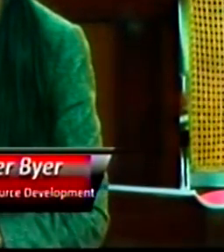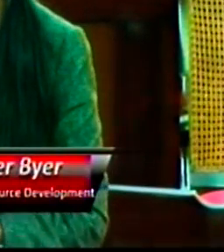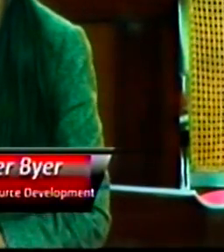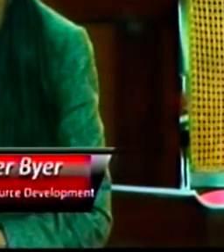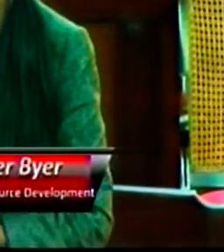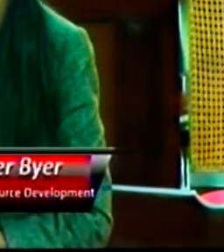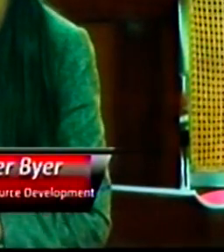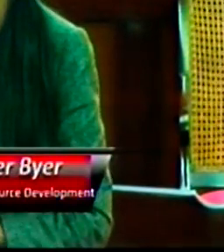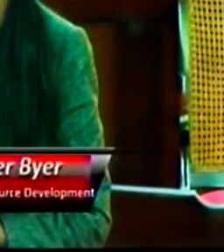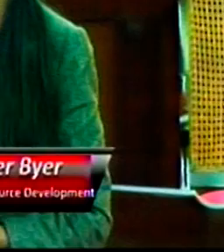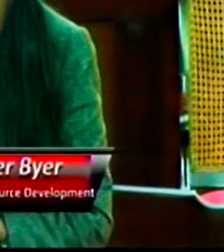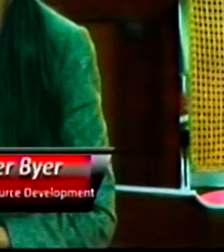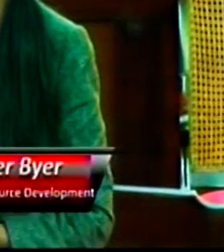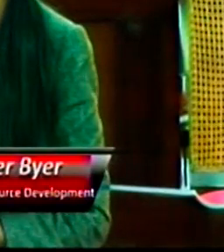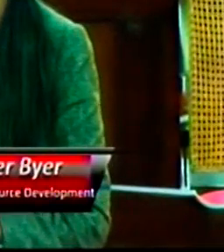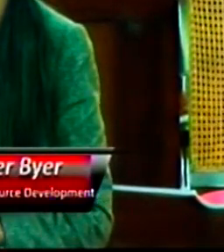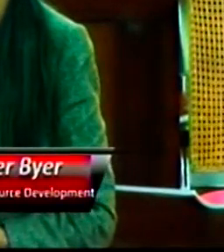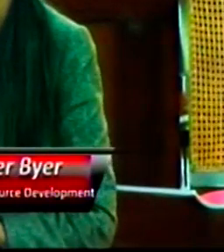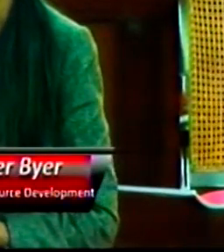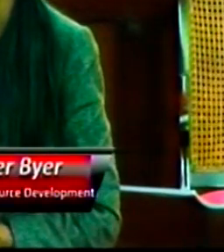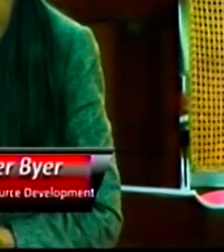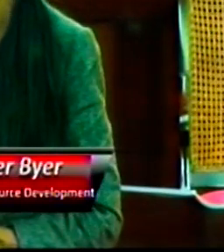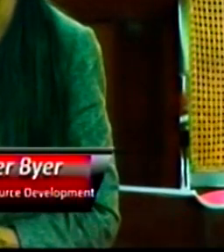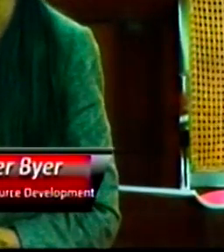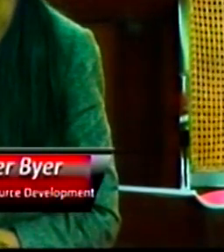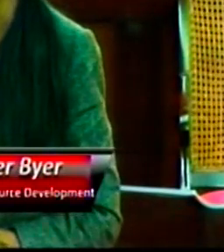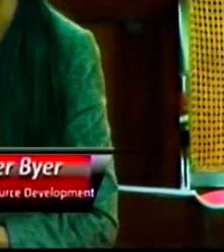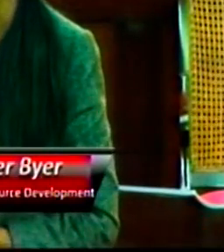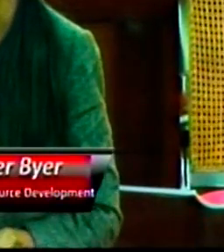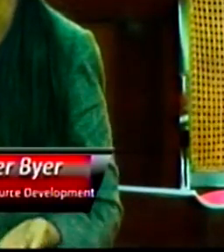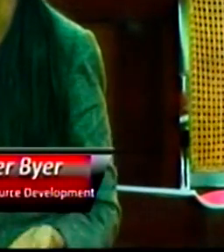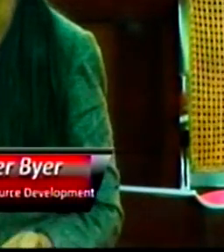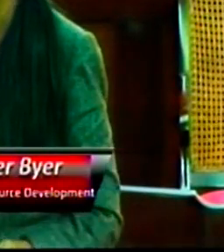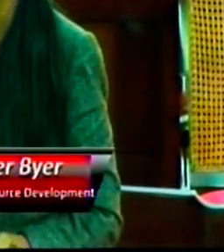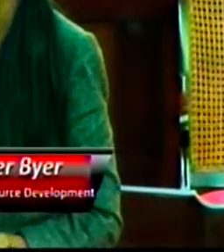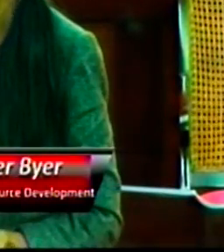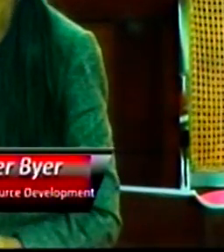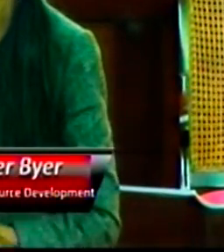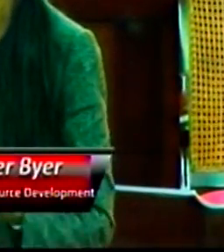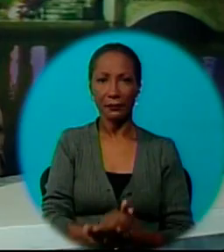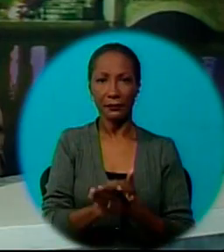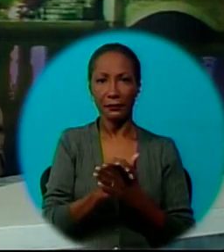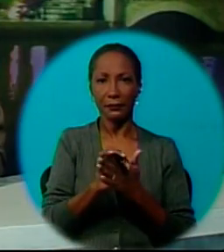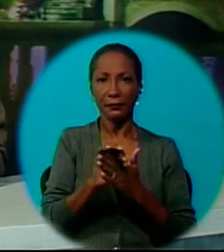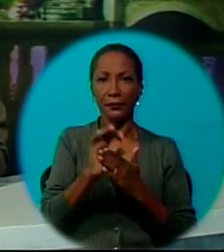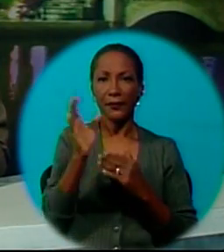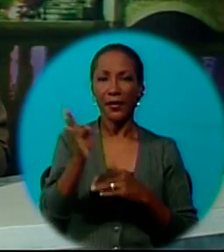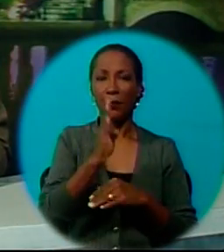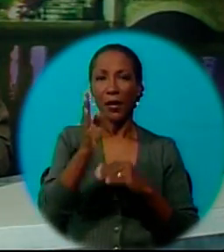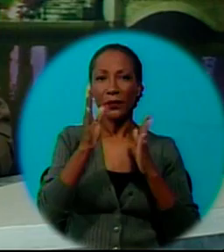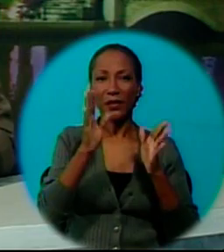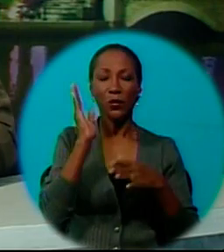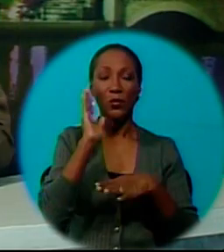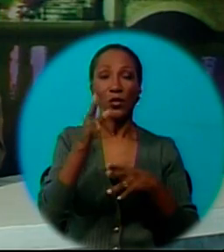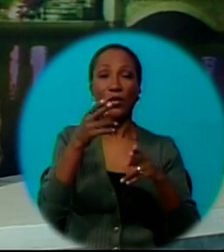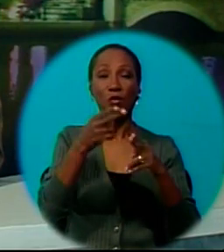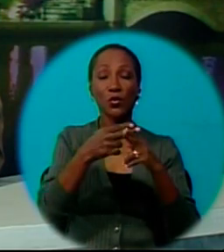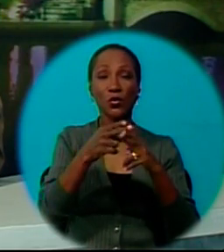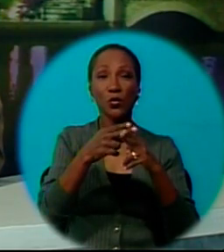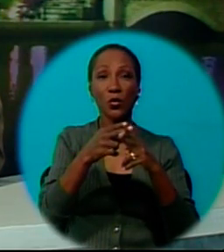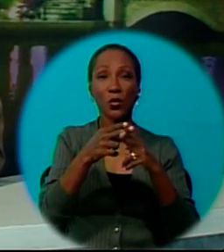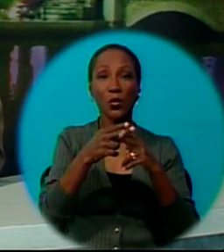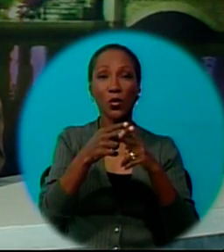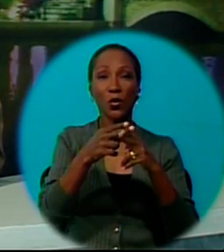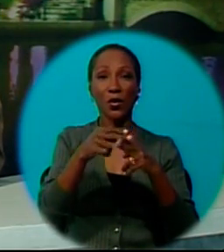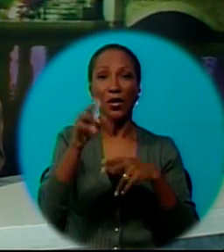need, and I make the call again, for proper performance appraisal, not just in customs, but across government. Barbadians will soon get an